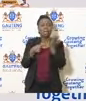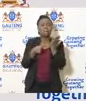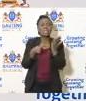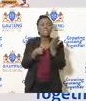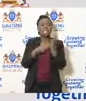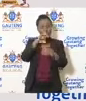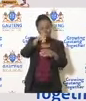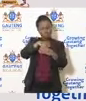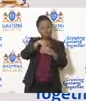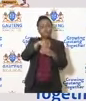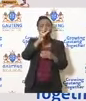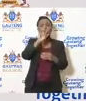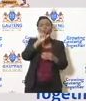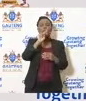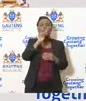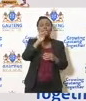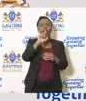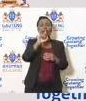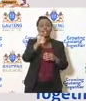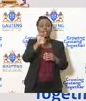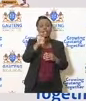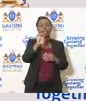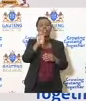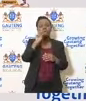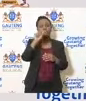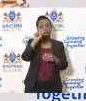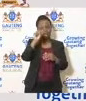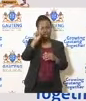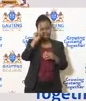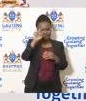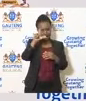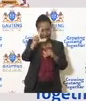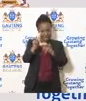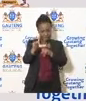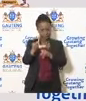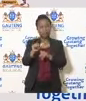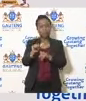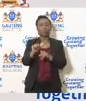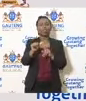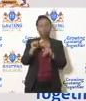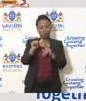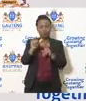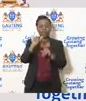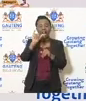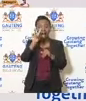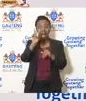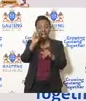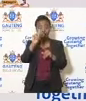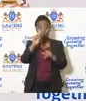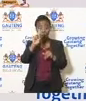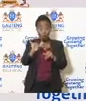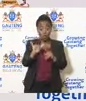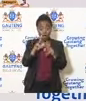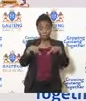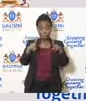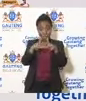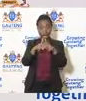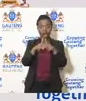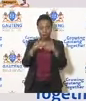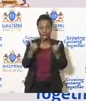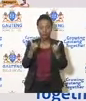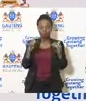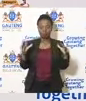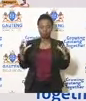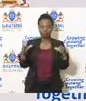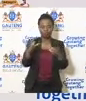Winnie Mandela and across into Johannesburg, Ivory Park. We've been able to contain that there